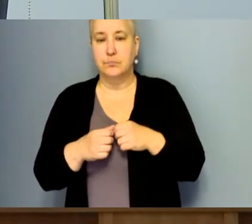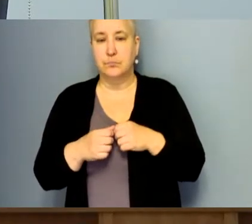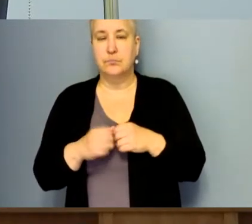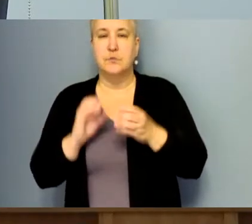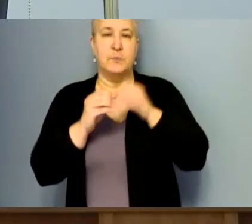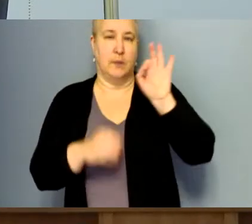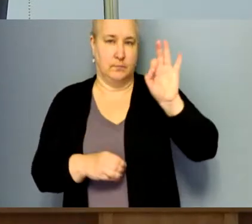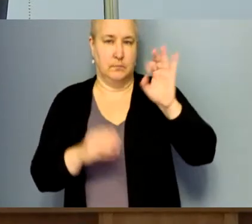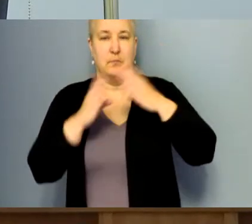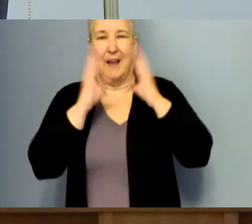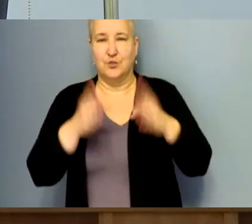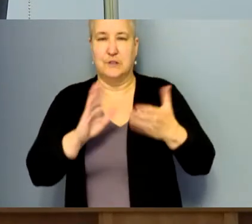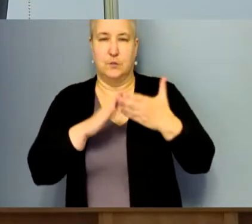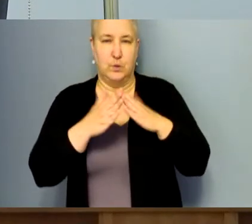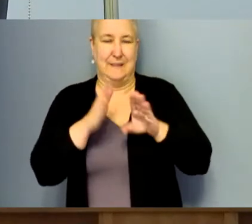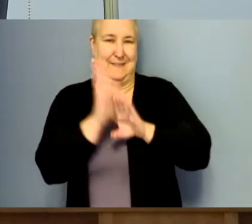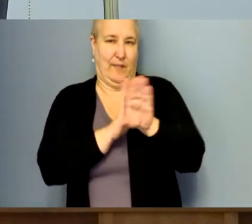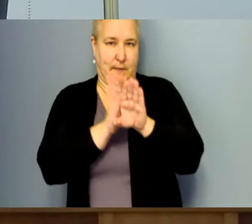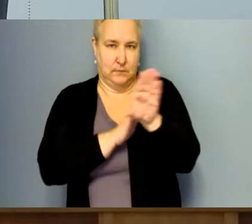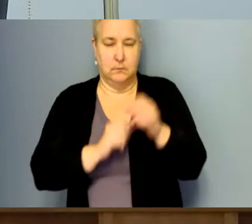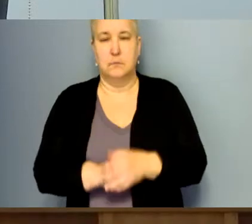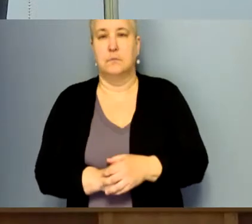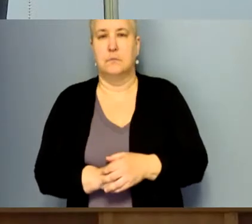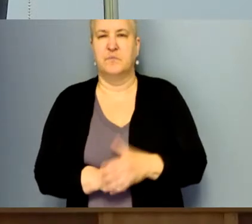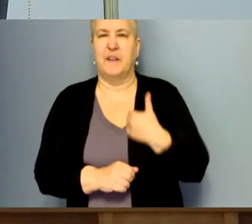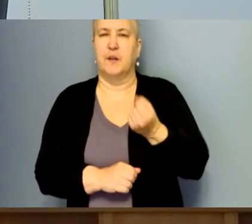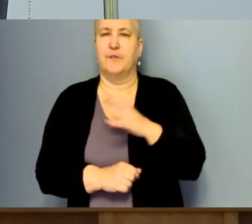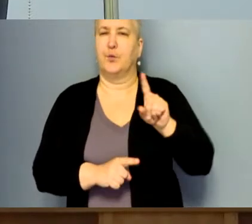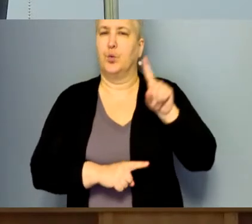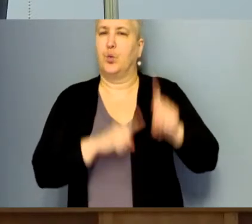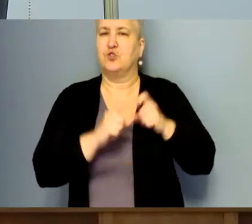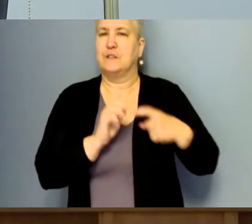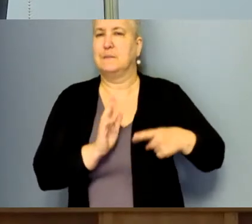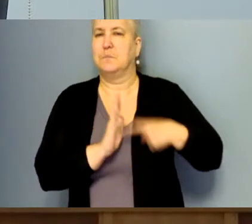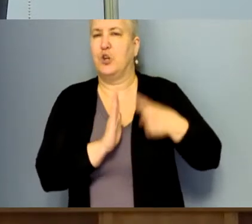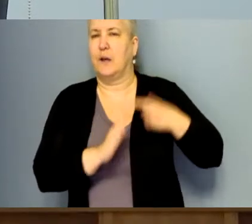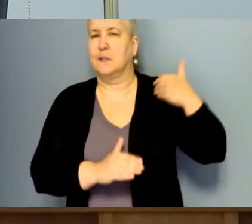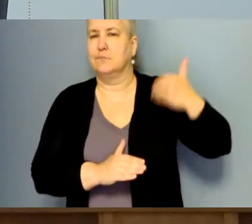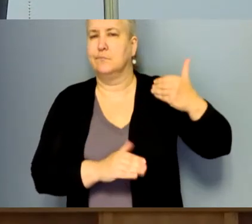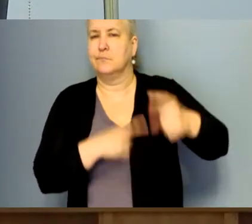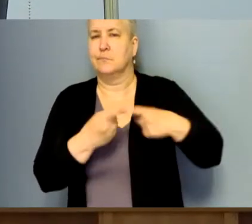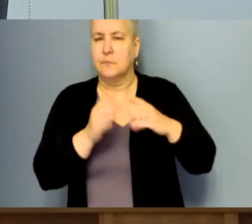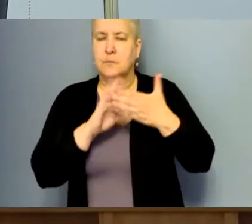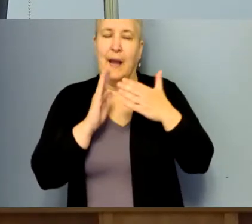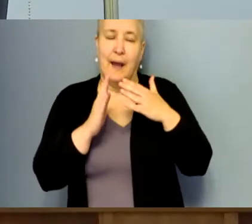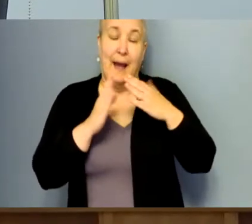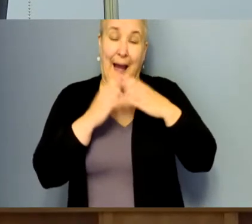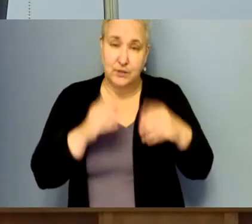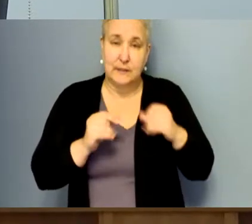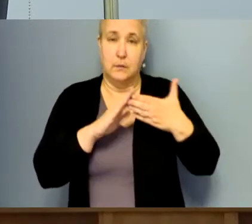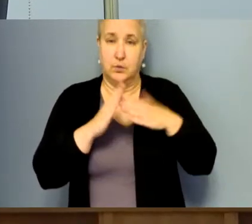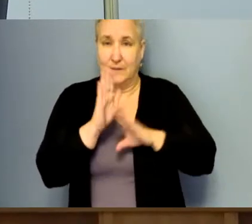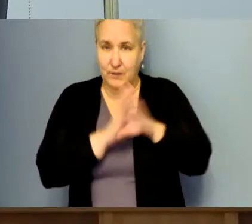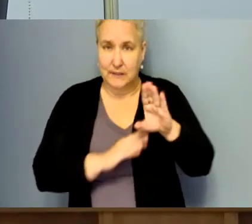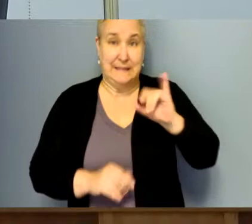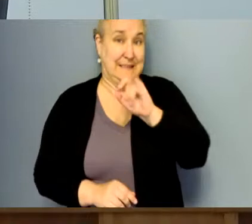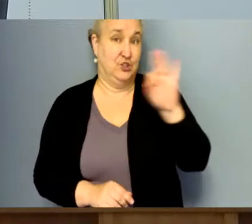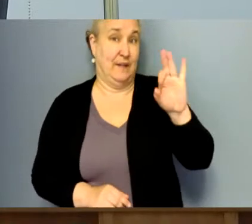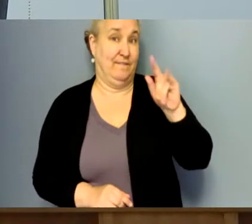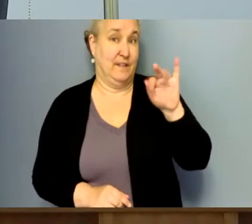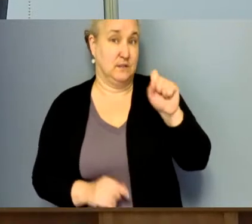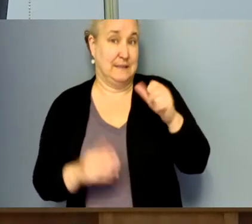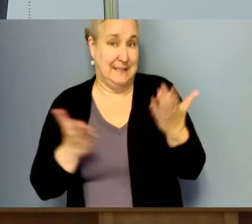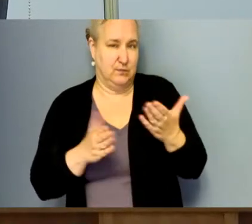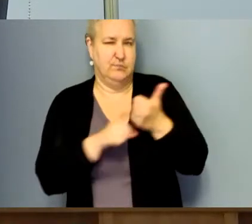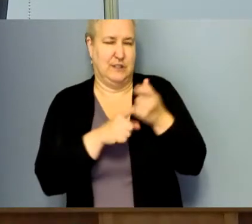9, housing community development. We have quite a few questions periodically about housing and community development. I do see Jeff Fields is here, who is